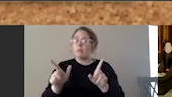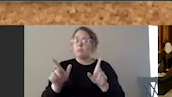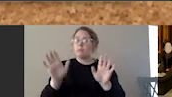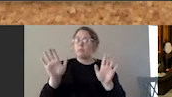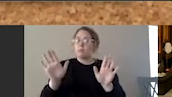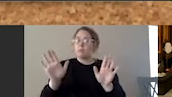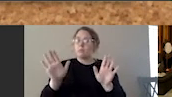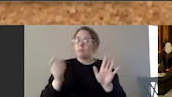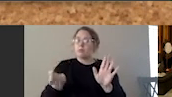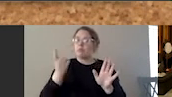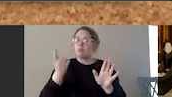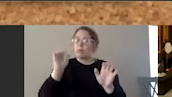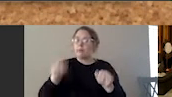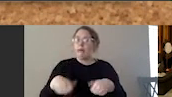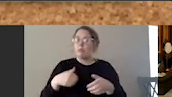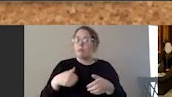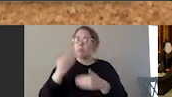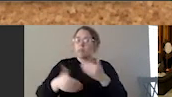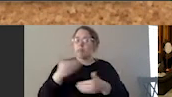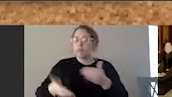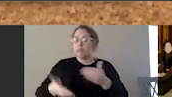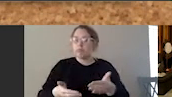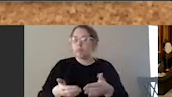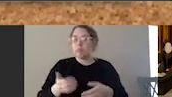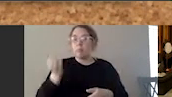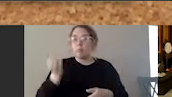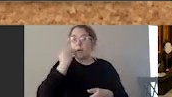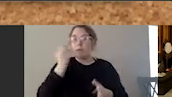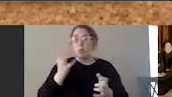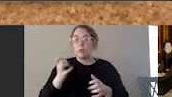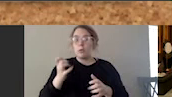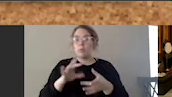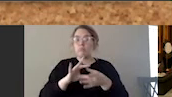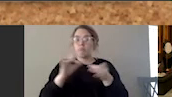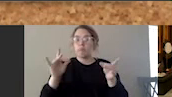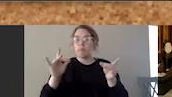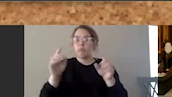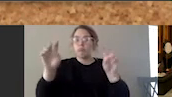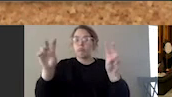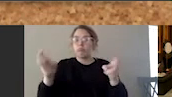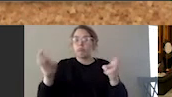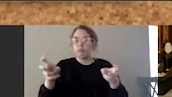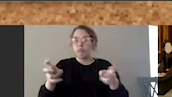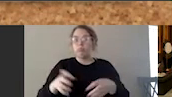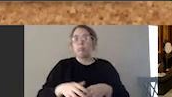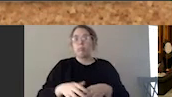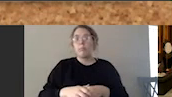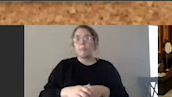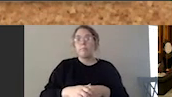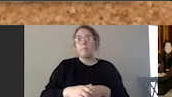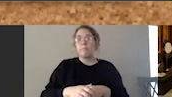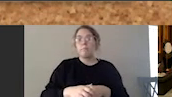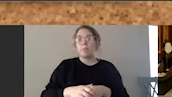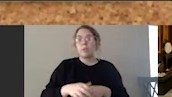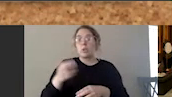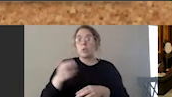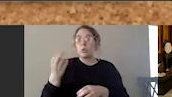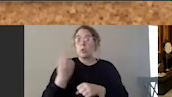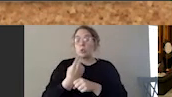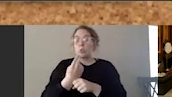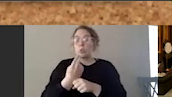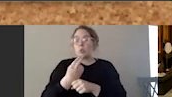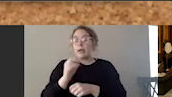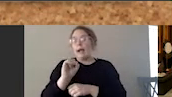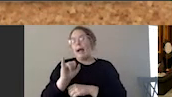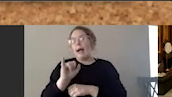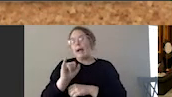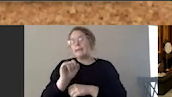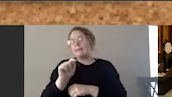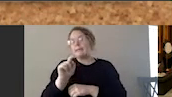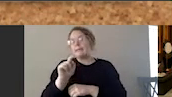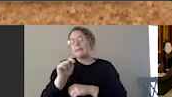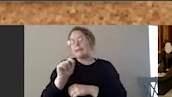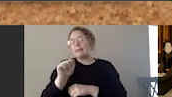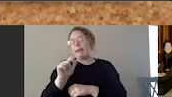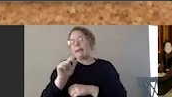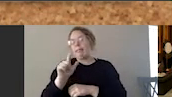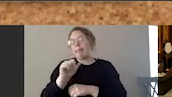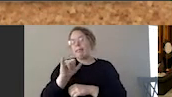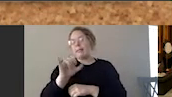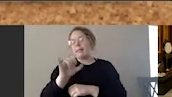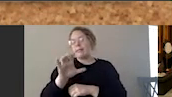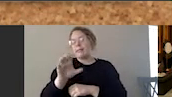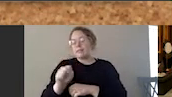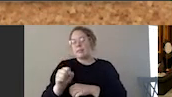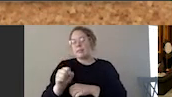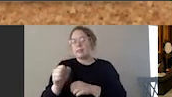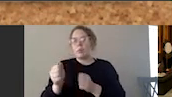highlight something in italics, we would use the asterisk mark. If we want to